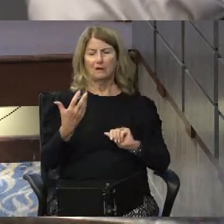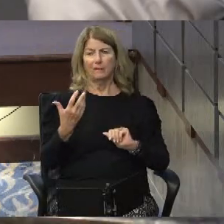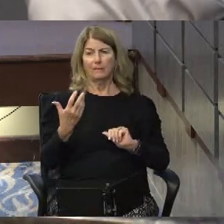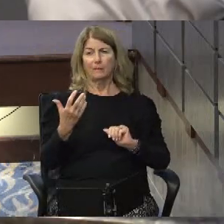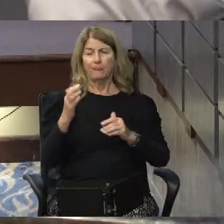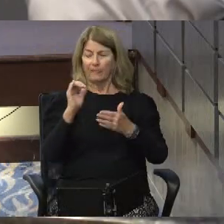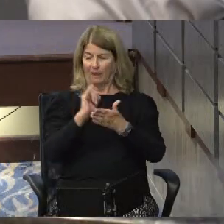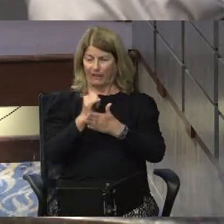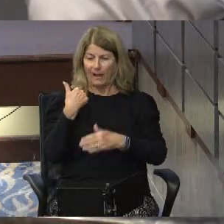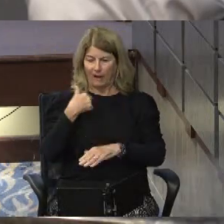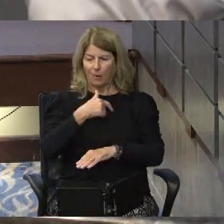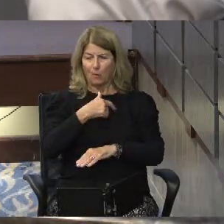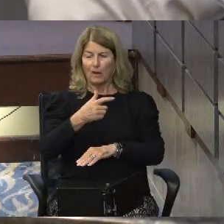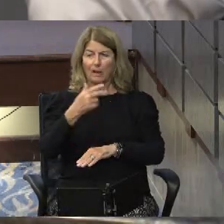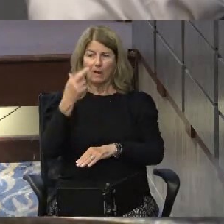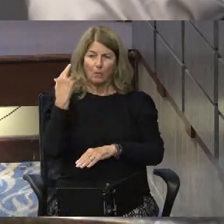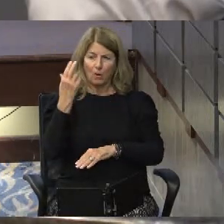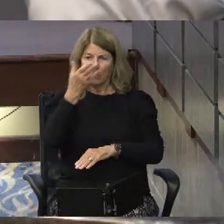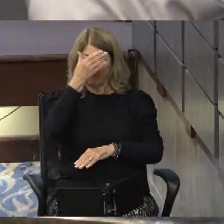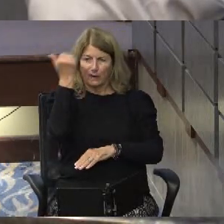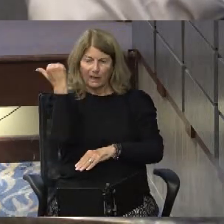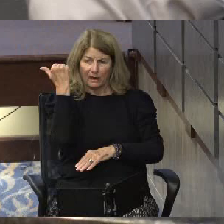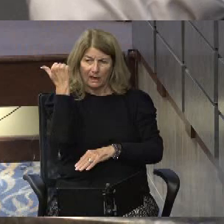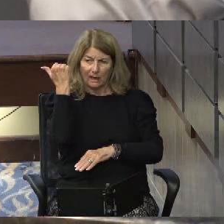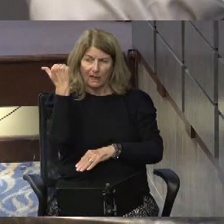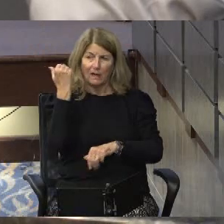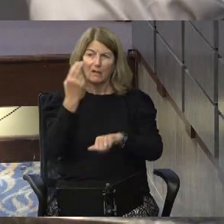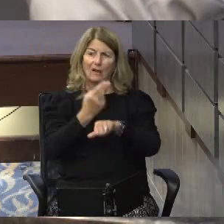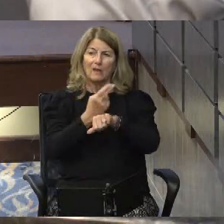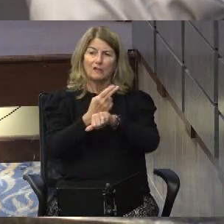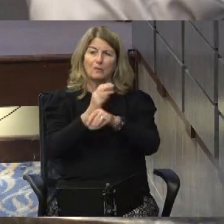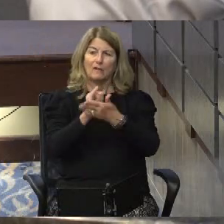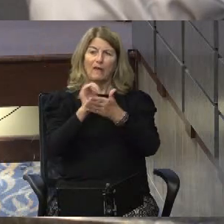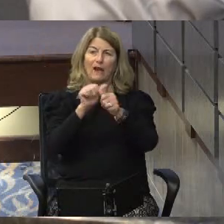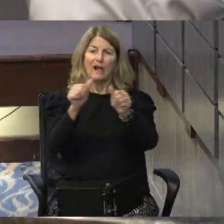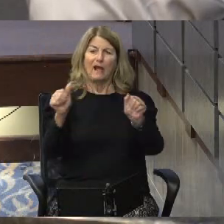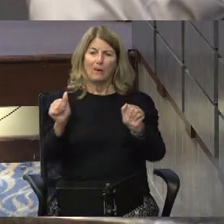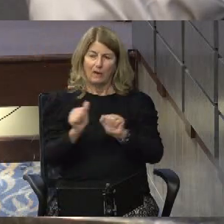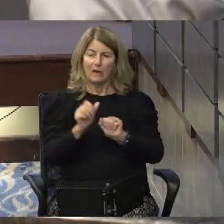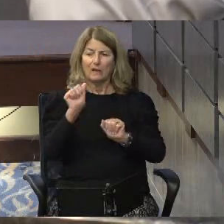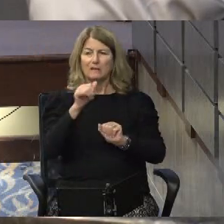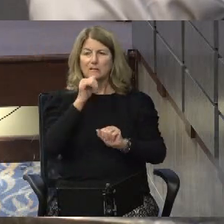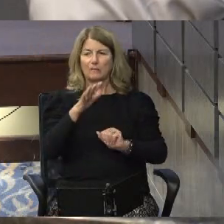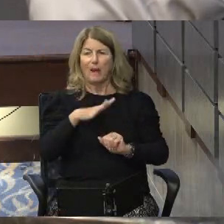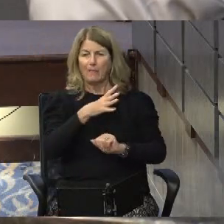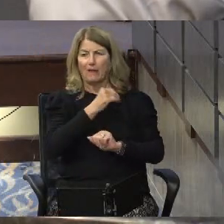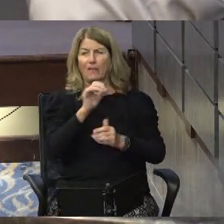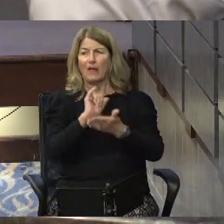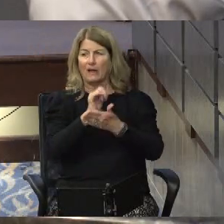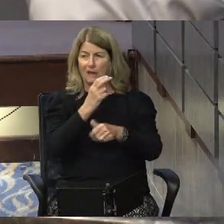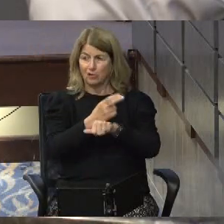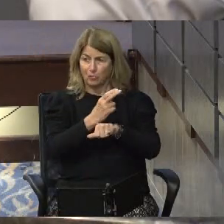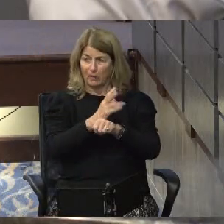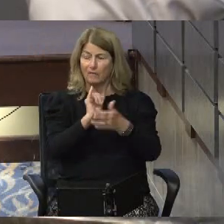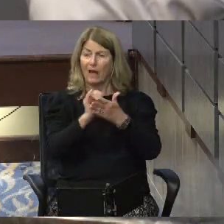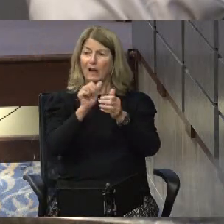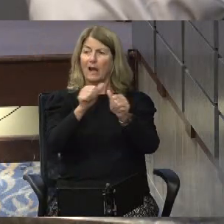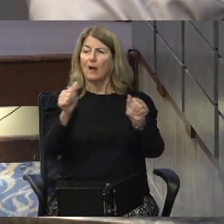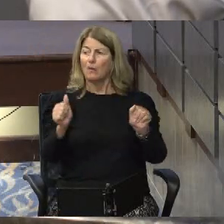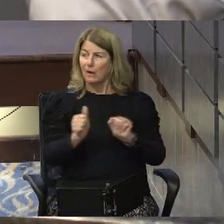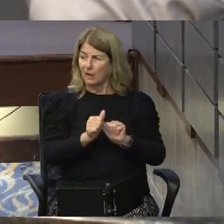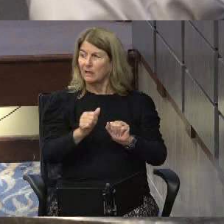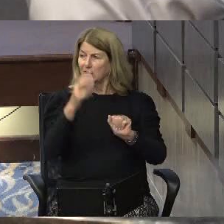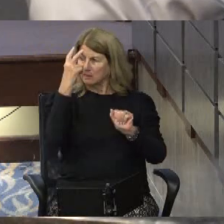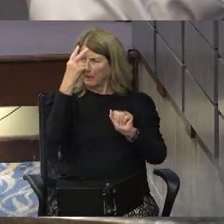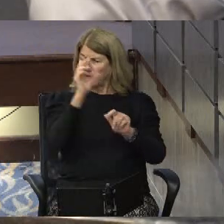were not, we were forgetting the history of that area. And the history of that area is our Hispanic